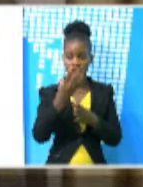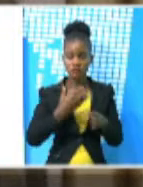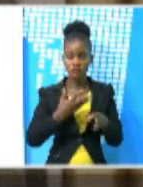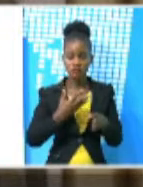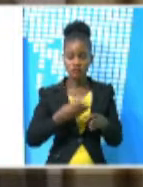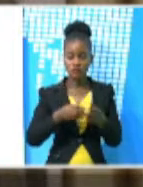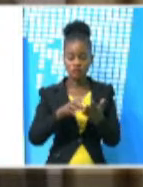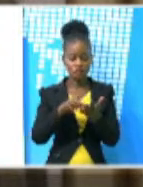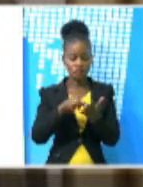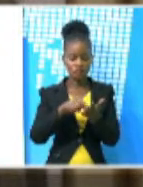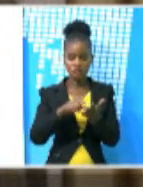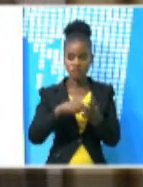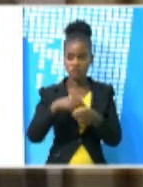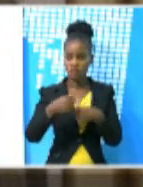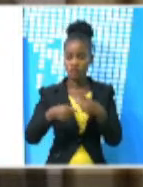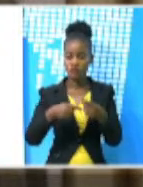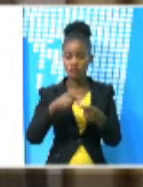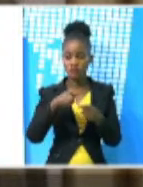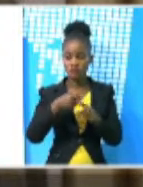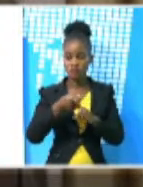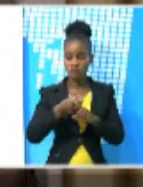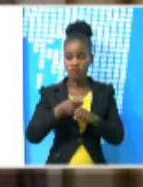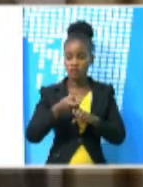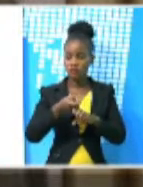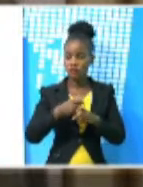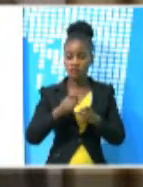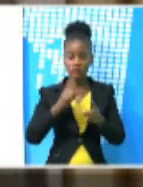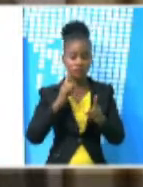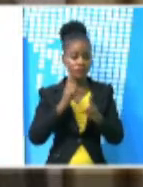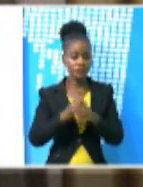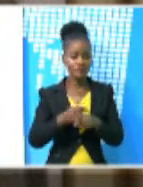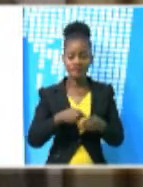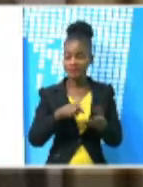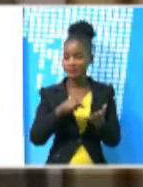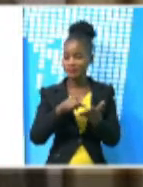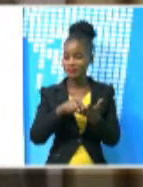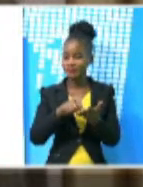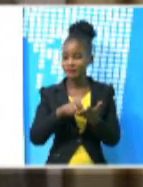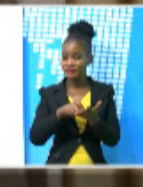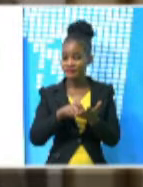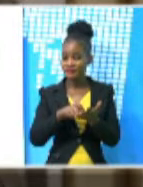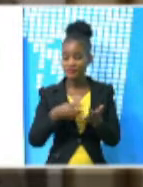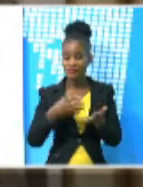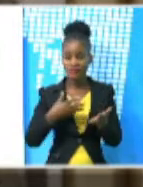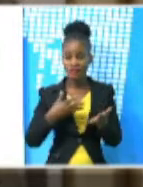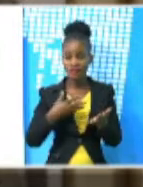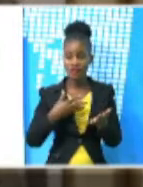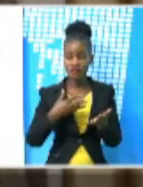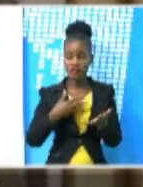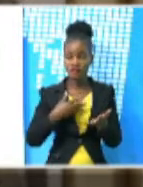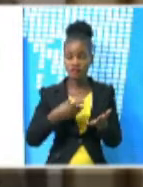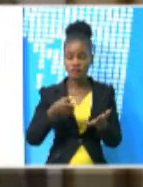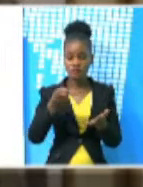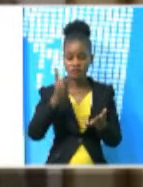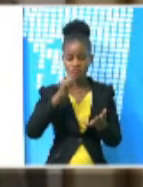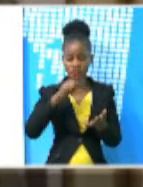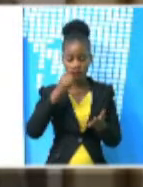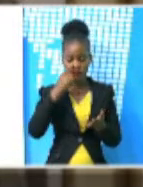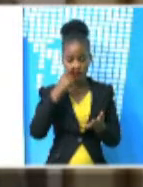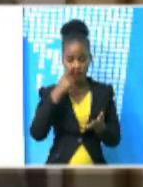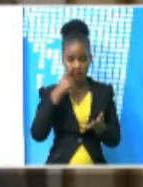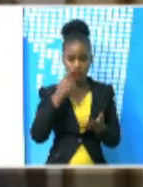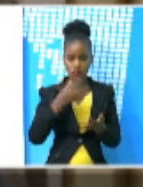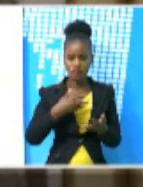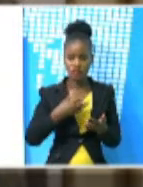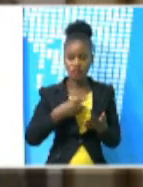soya bean, we have orange face sweet potato, we have rich iron beans, we have grain amaranth, we